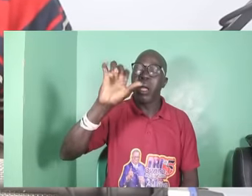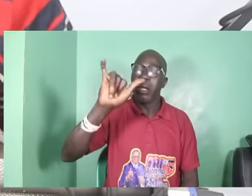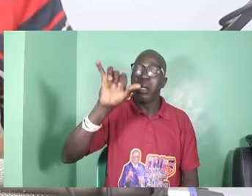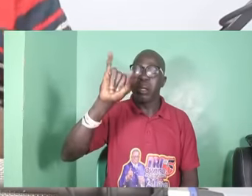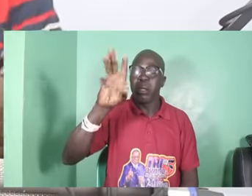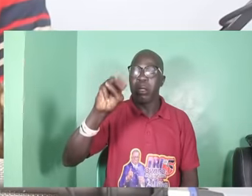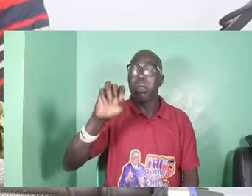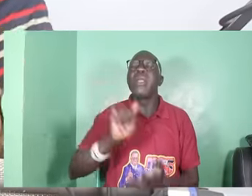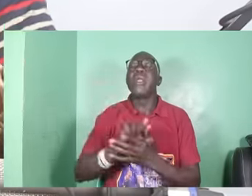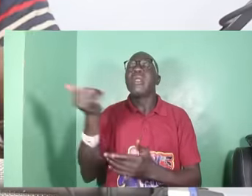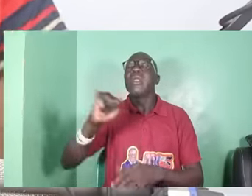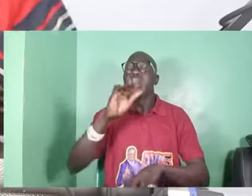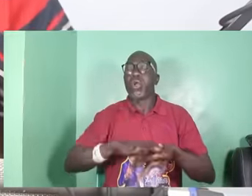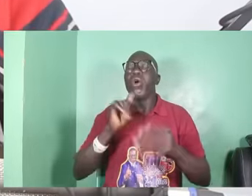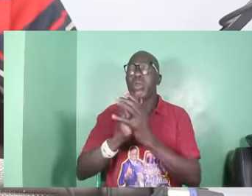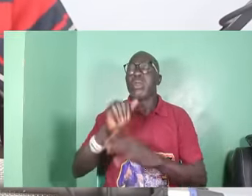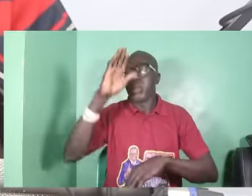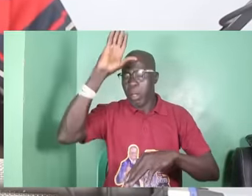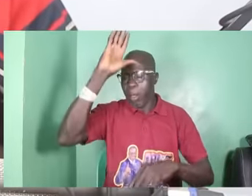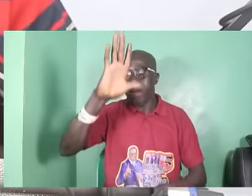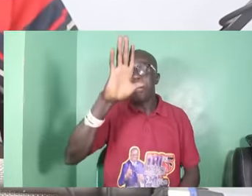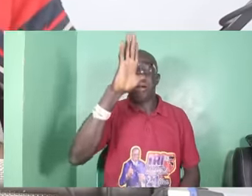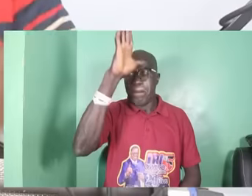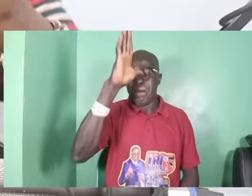Where exactly are you coming? They come from Balogun House.